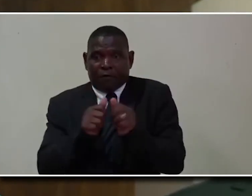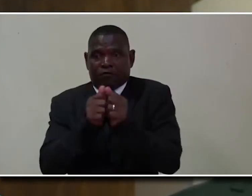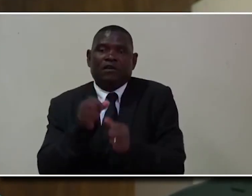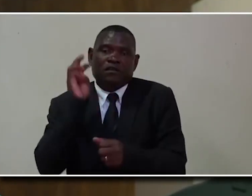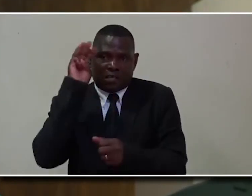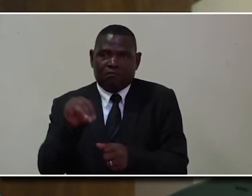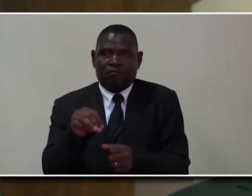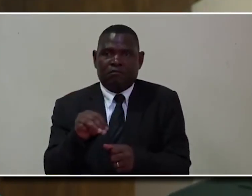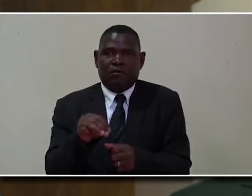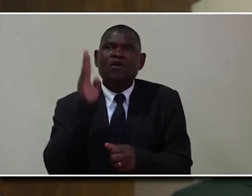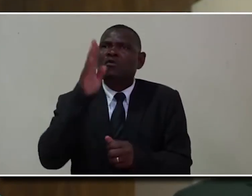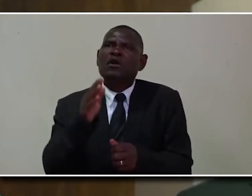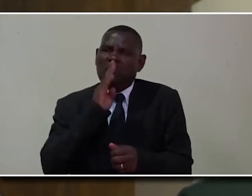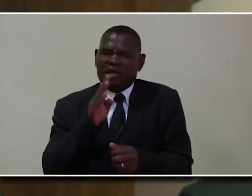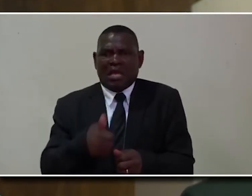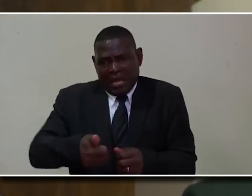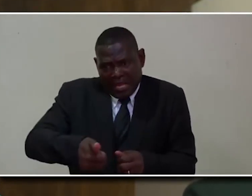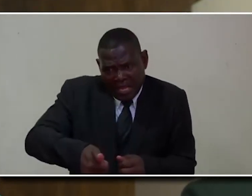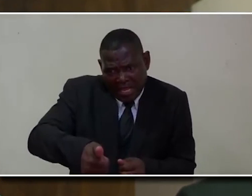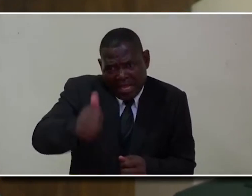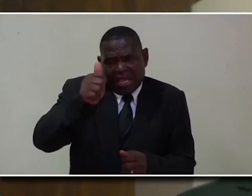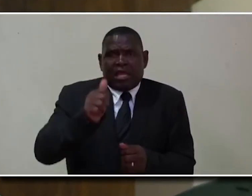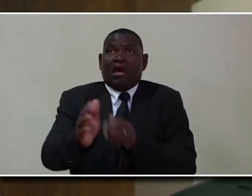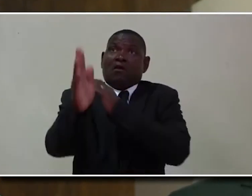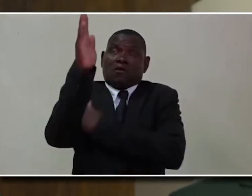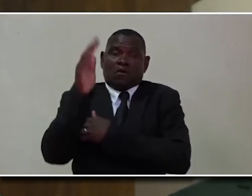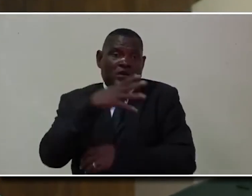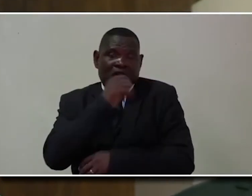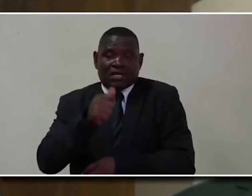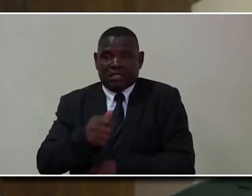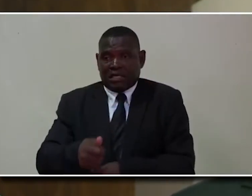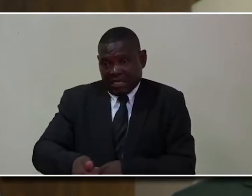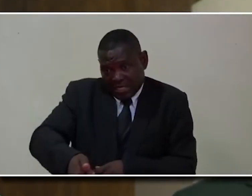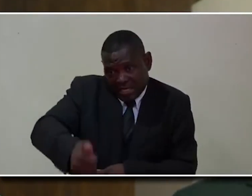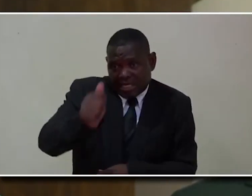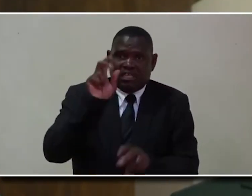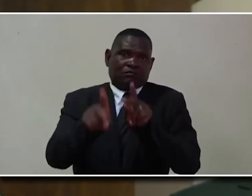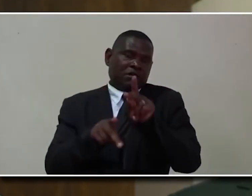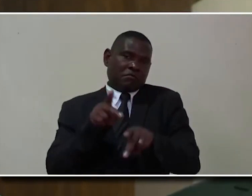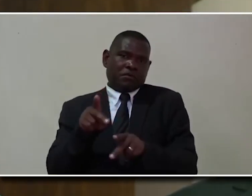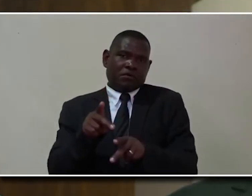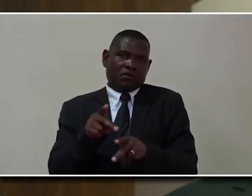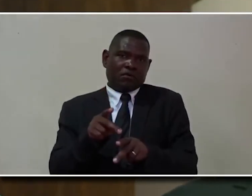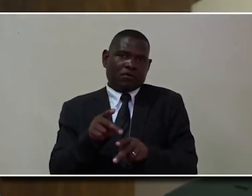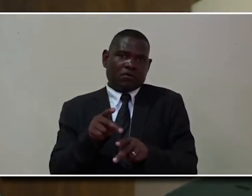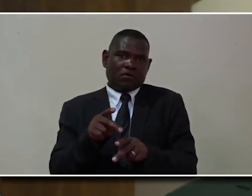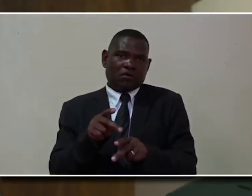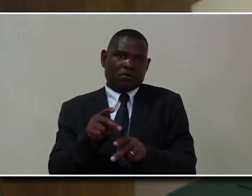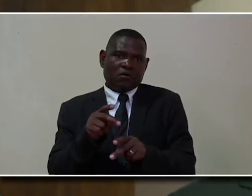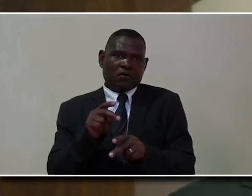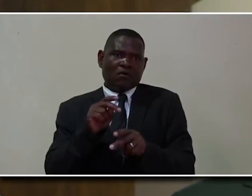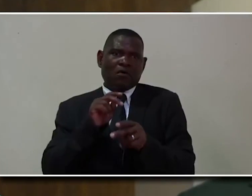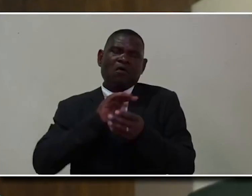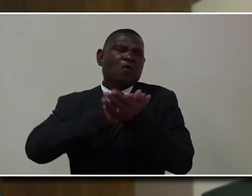will be their God and they will be his people. Iya zakhala Mulungu wawo anthuwo azakhalanso anthu ake. He will wipe away the tears from their